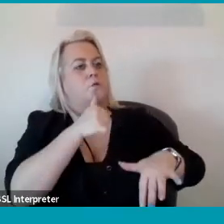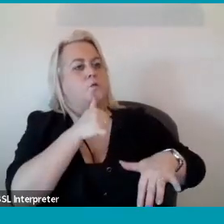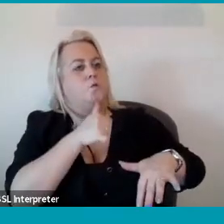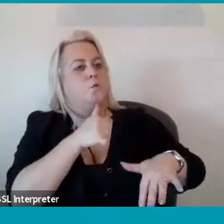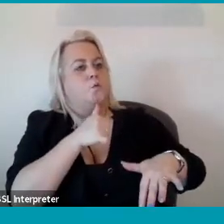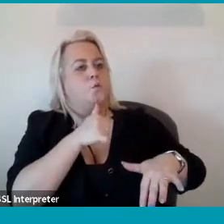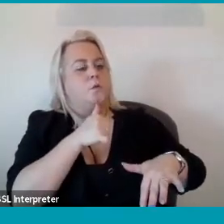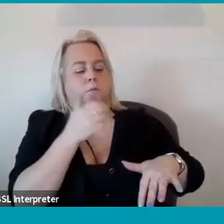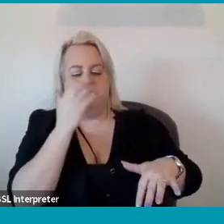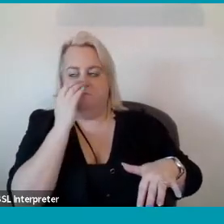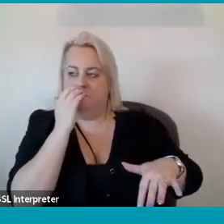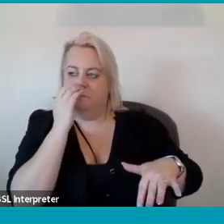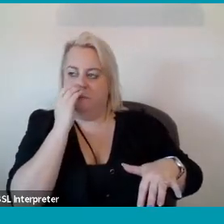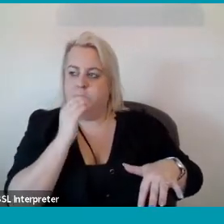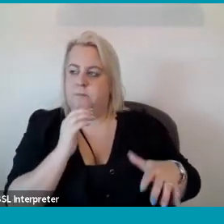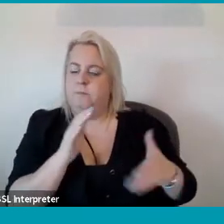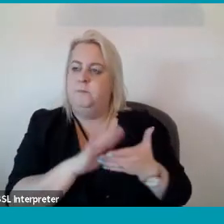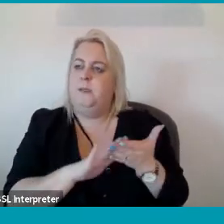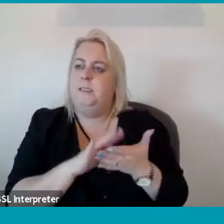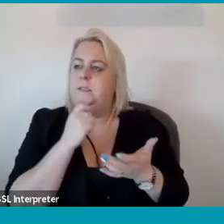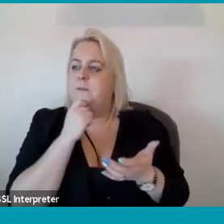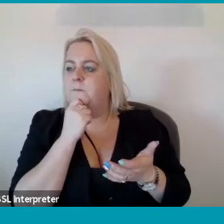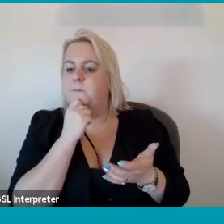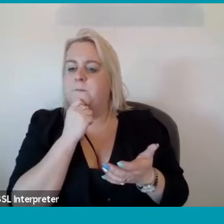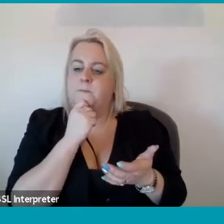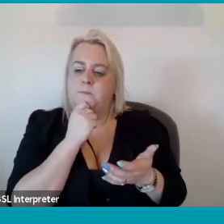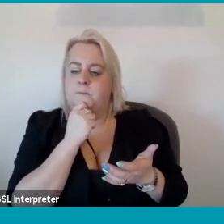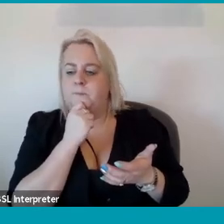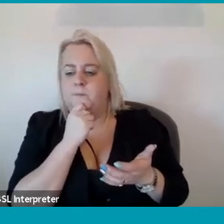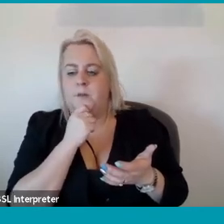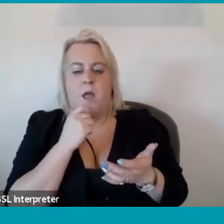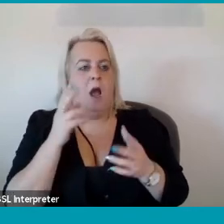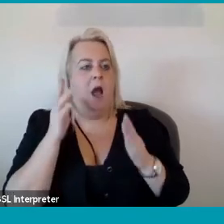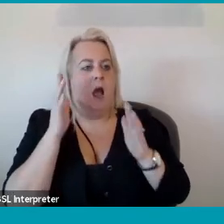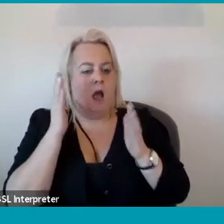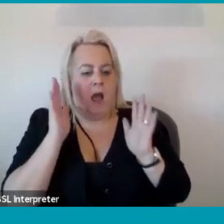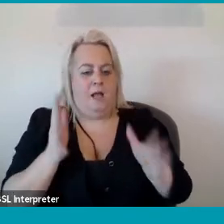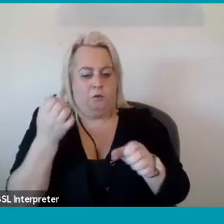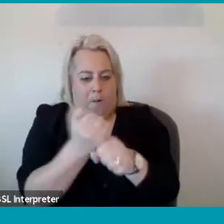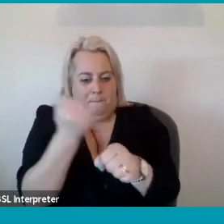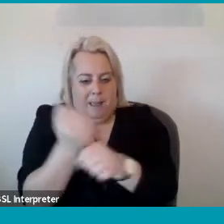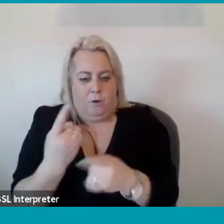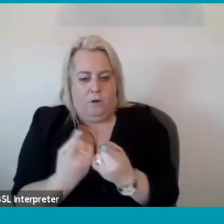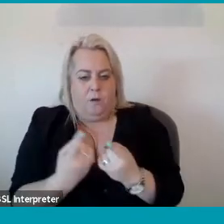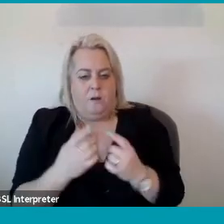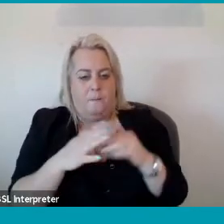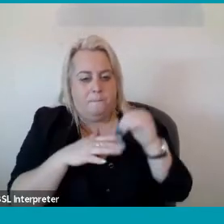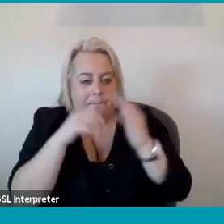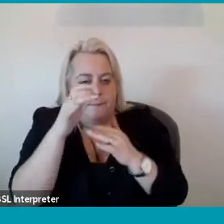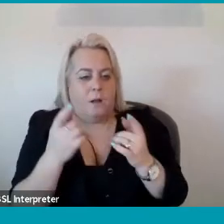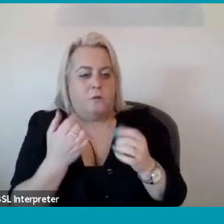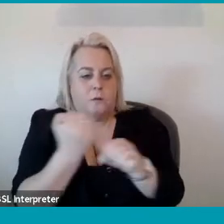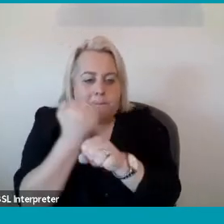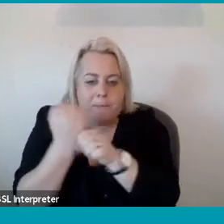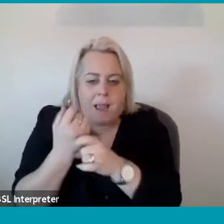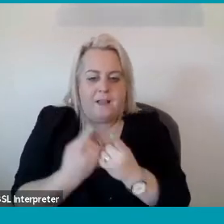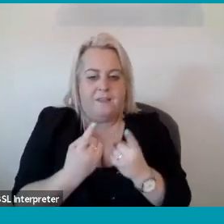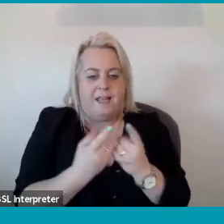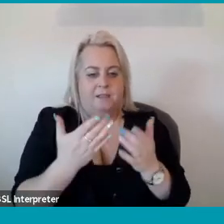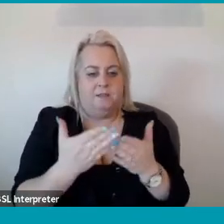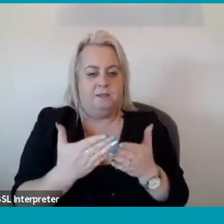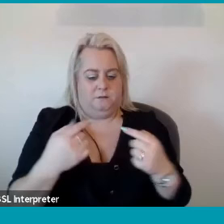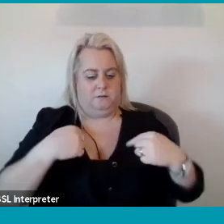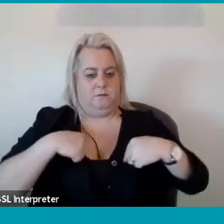manufactured things that were jerry built just to make sure that I had a way of suspending a laptop in front of me, above